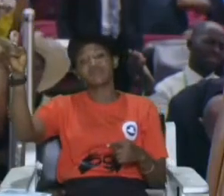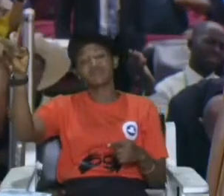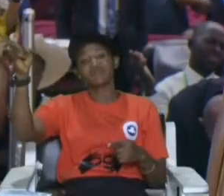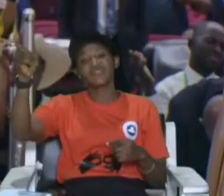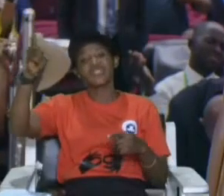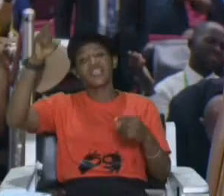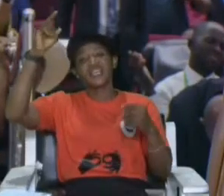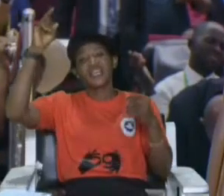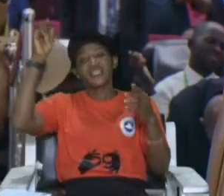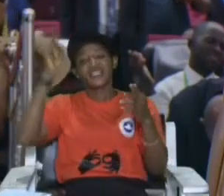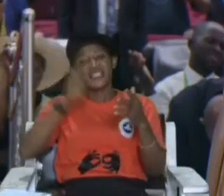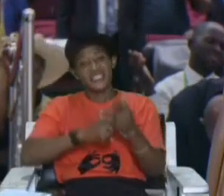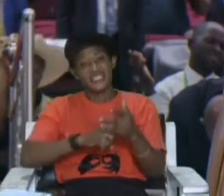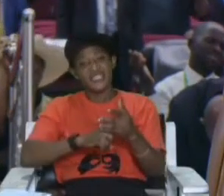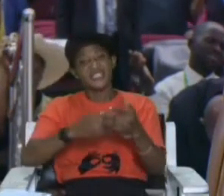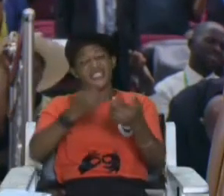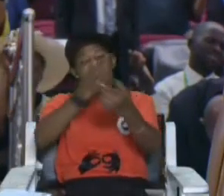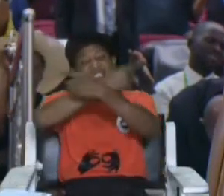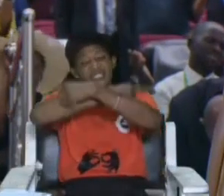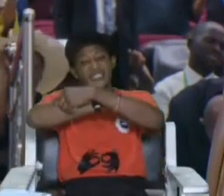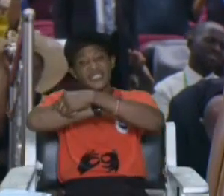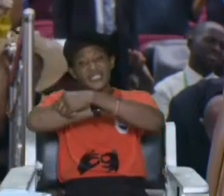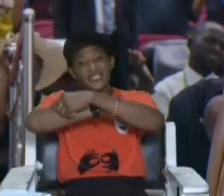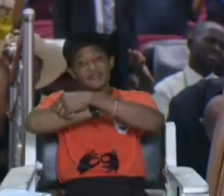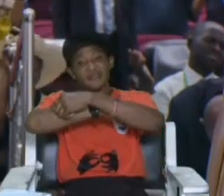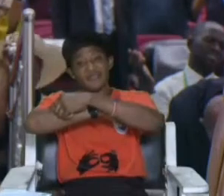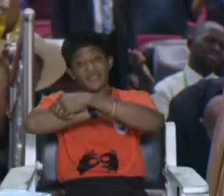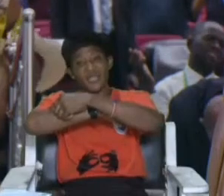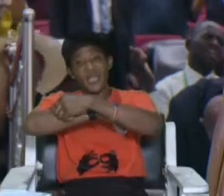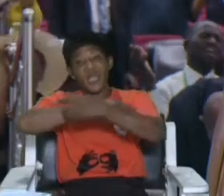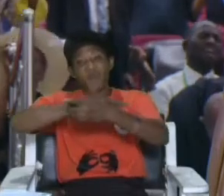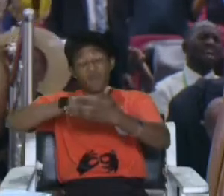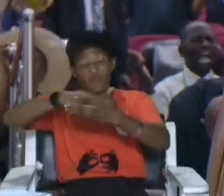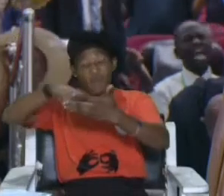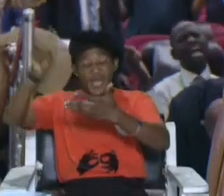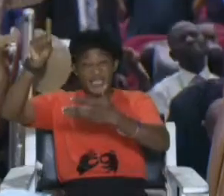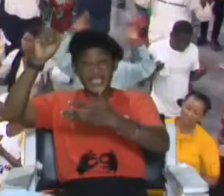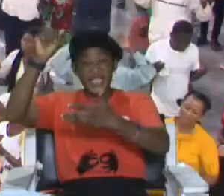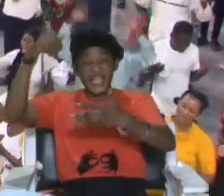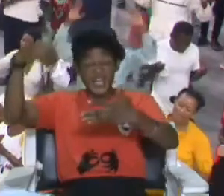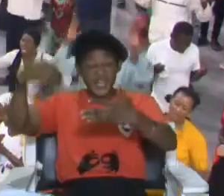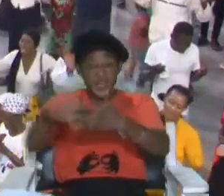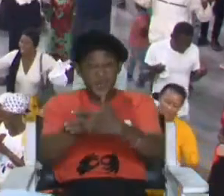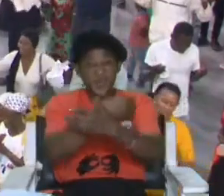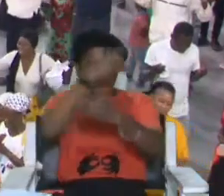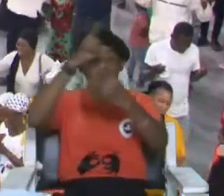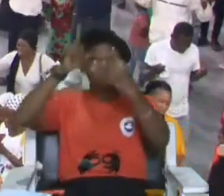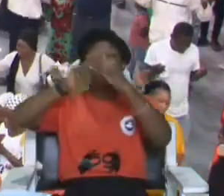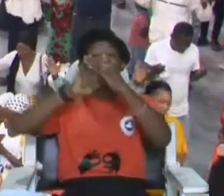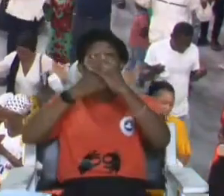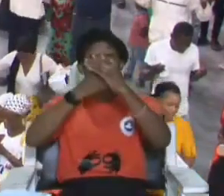This day marks a new beginning for you.